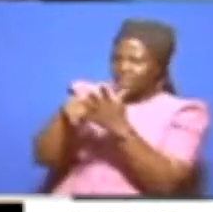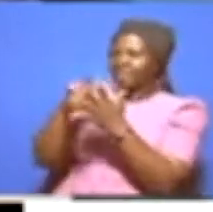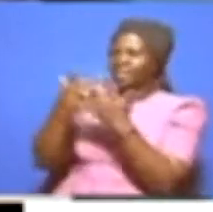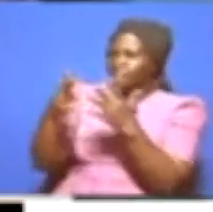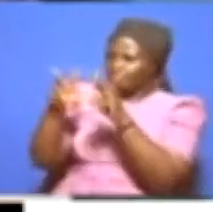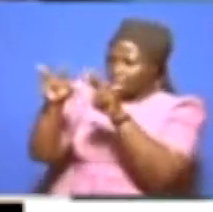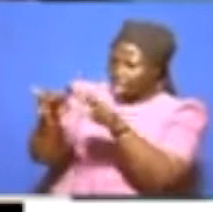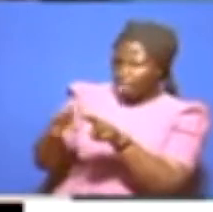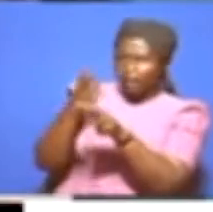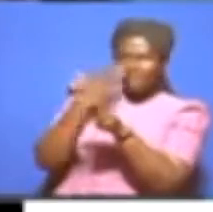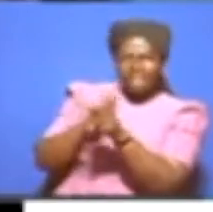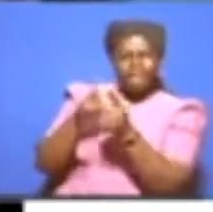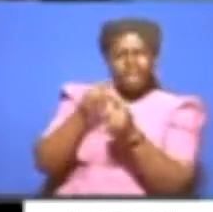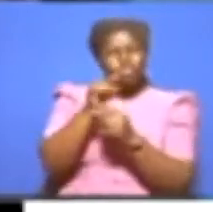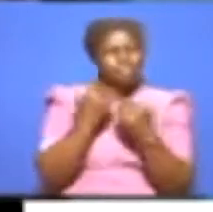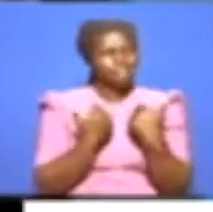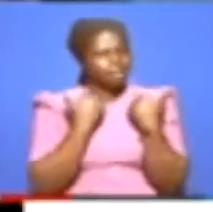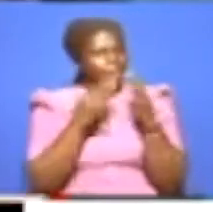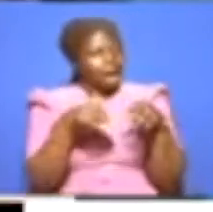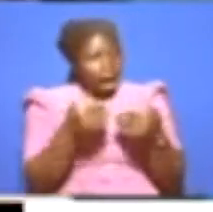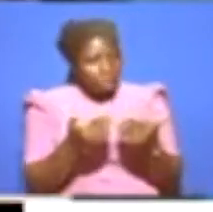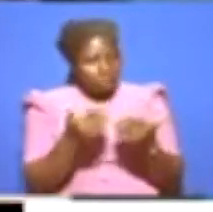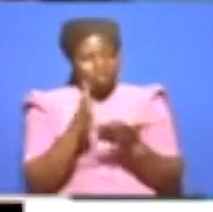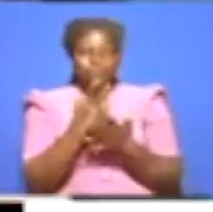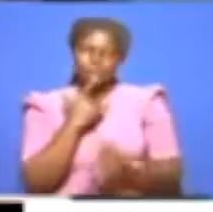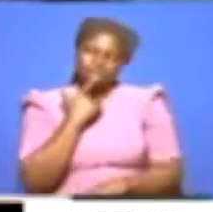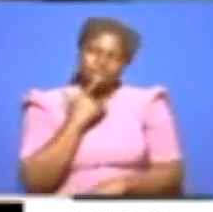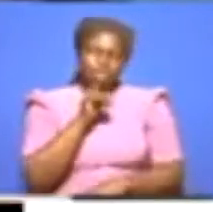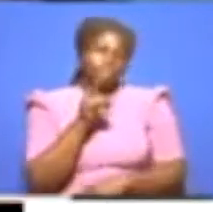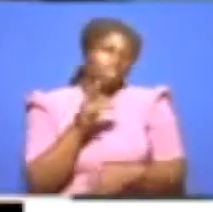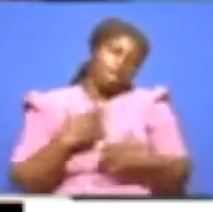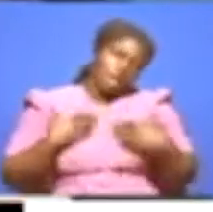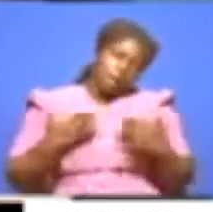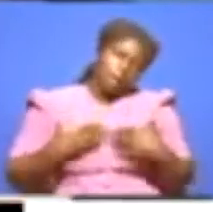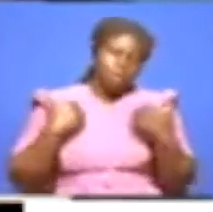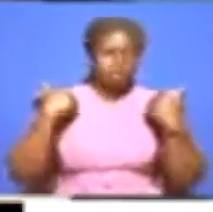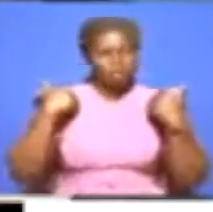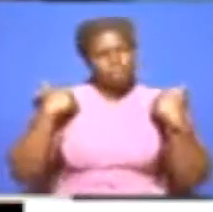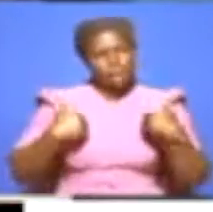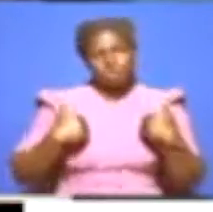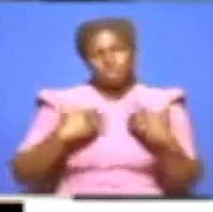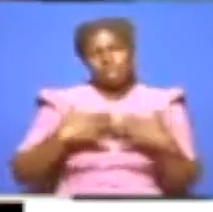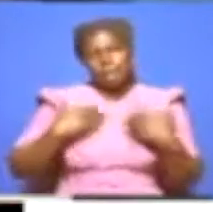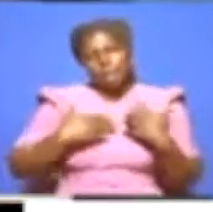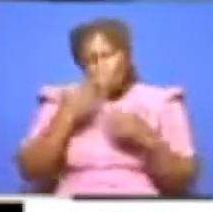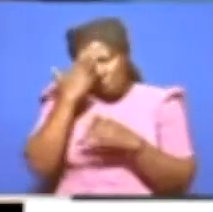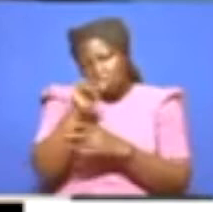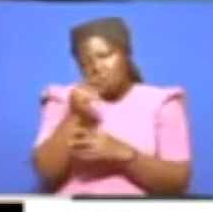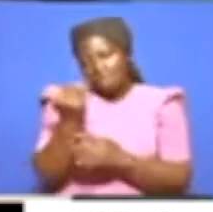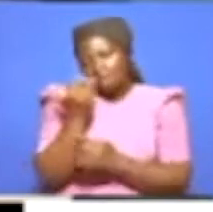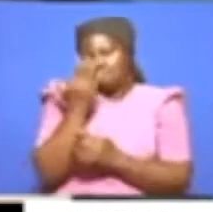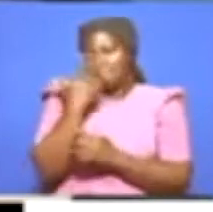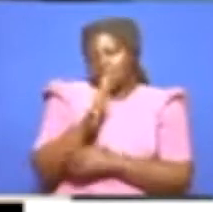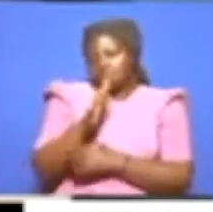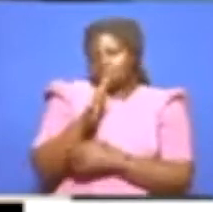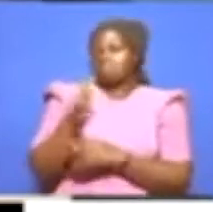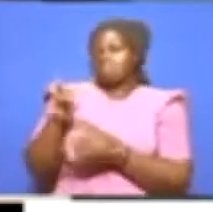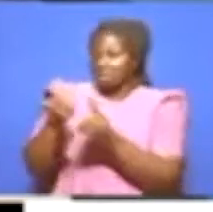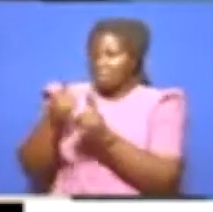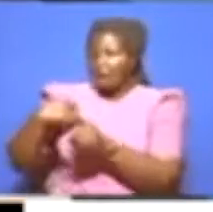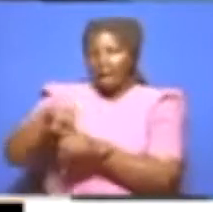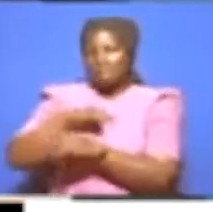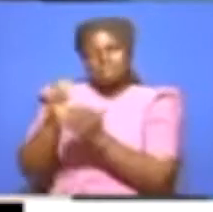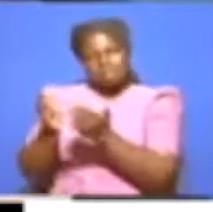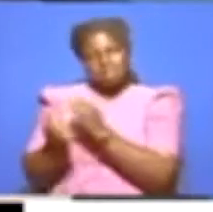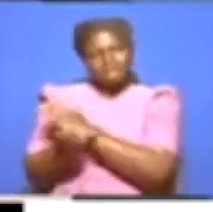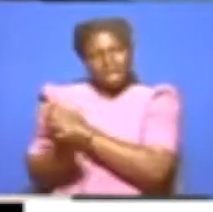said, I'm glad you asked. Some of us actually need counseling, because some of the things that happen online are really terrible. So that's a threat, and it's an indicator